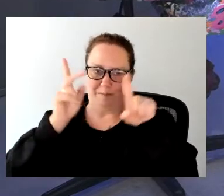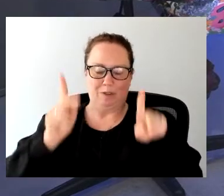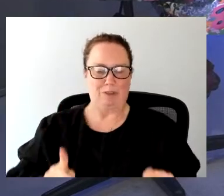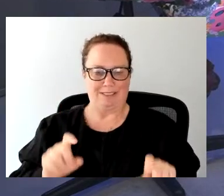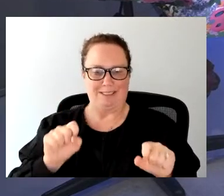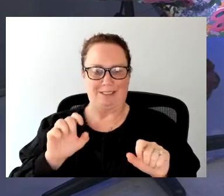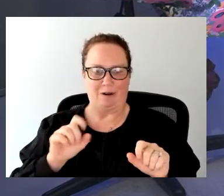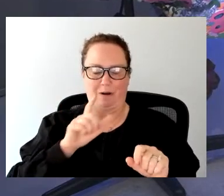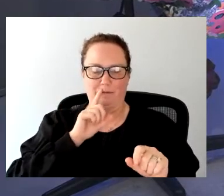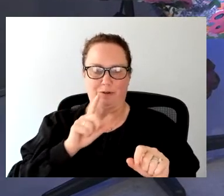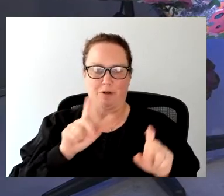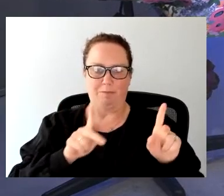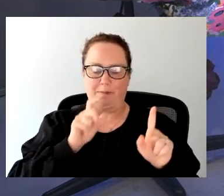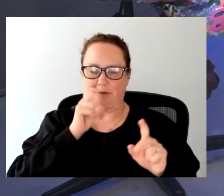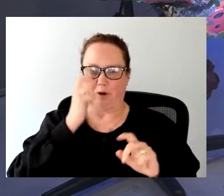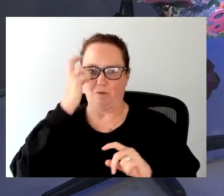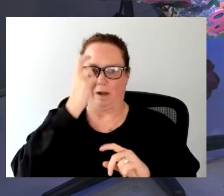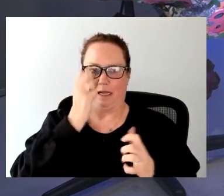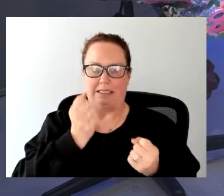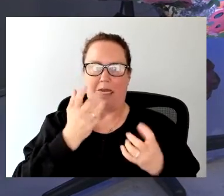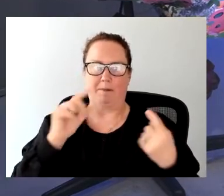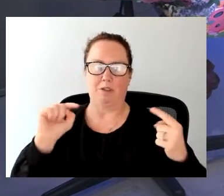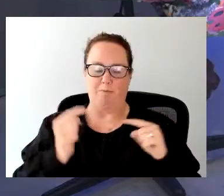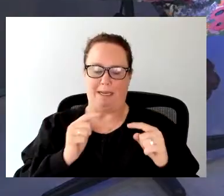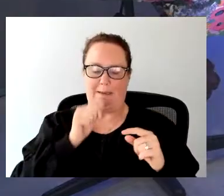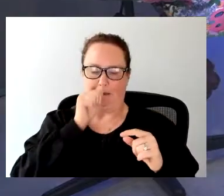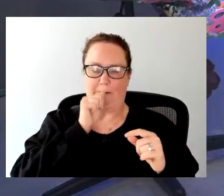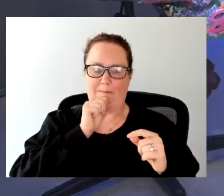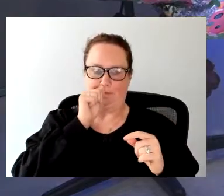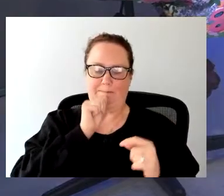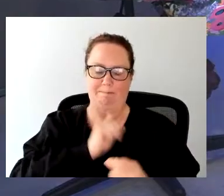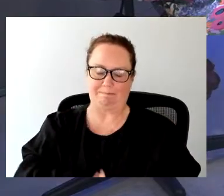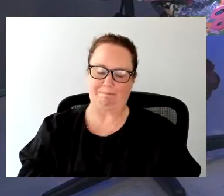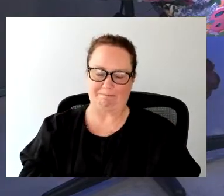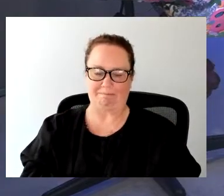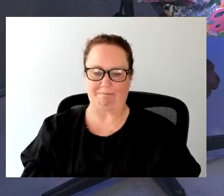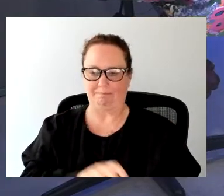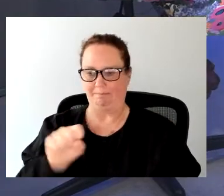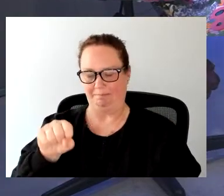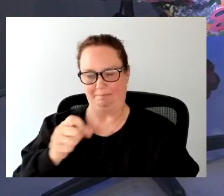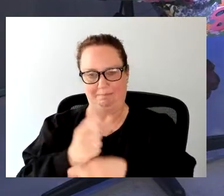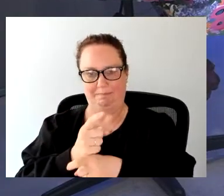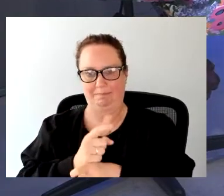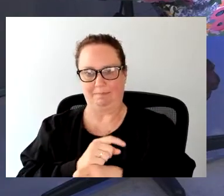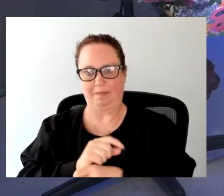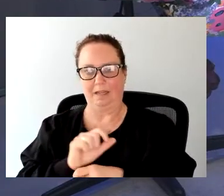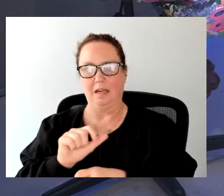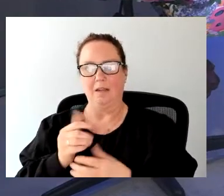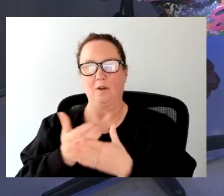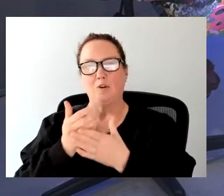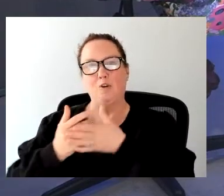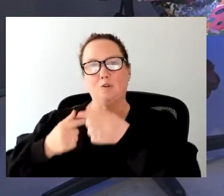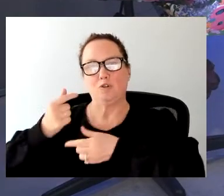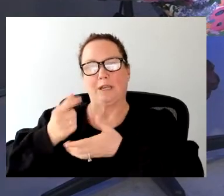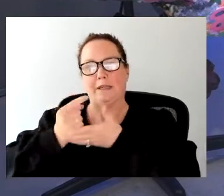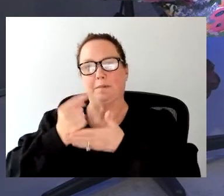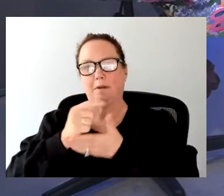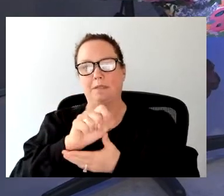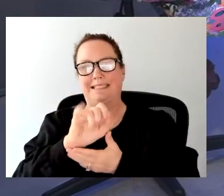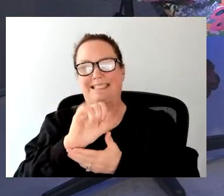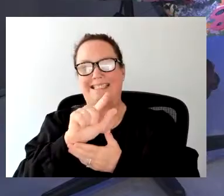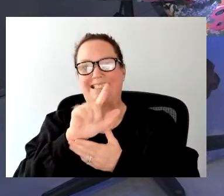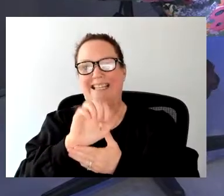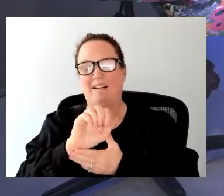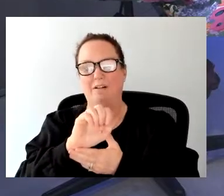sure that people don't realize how much pain you're dealing with. Right, no. So there are new gene therapies, but sickle cell disease